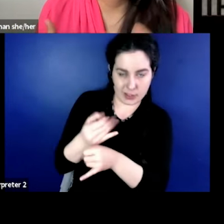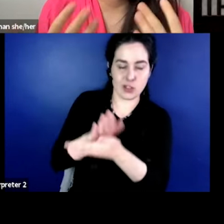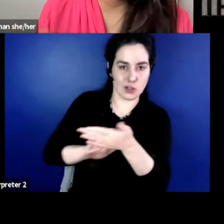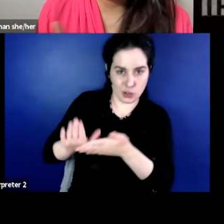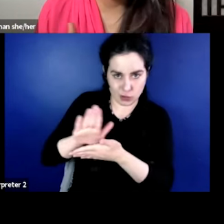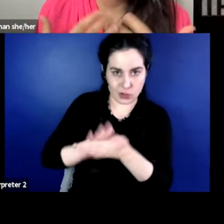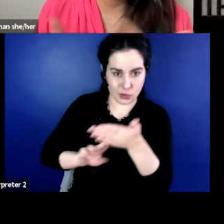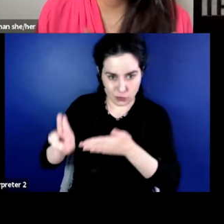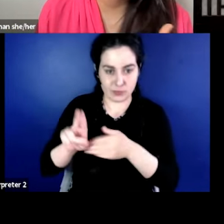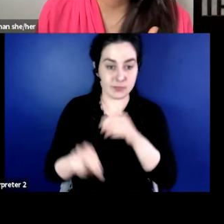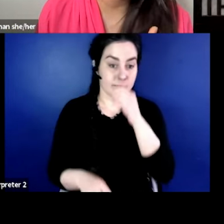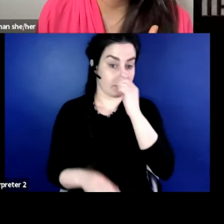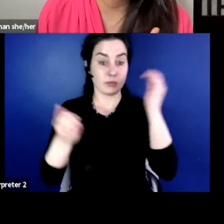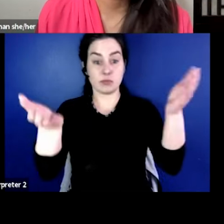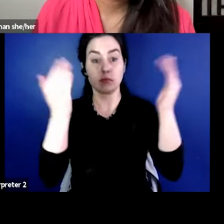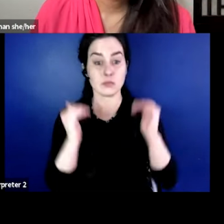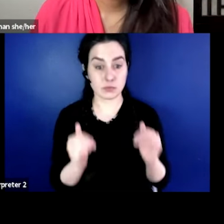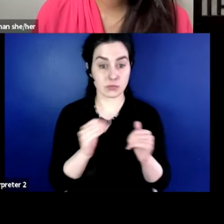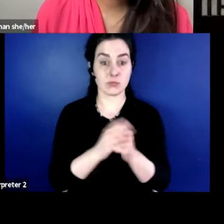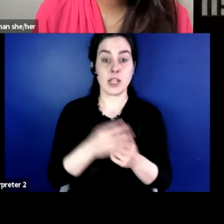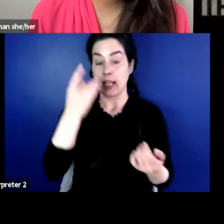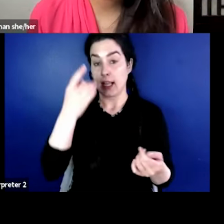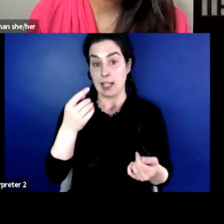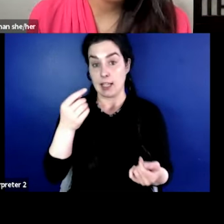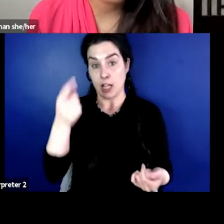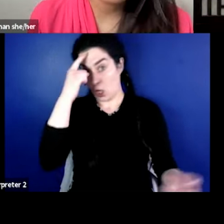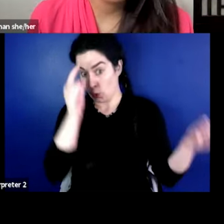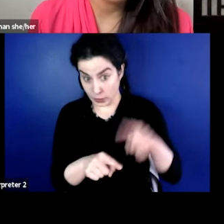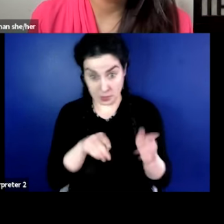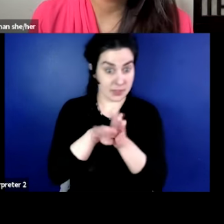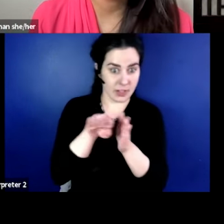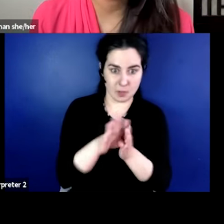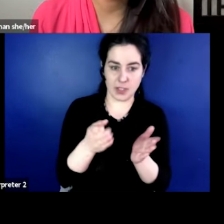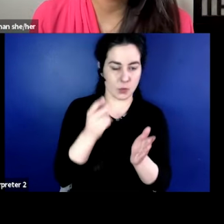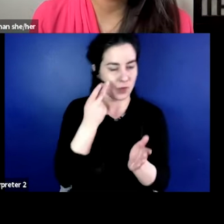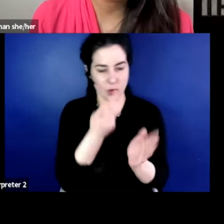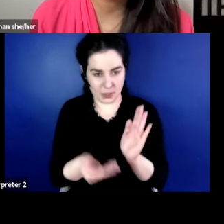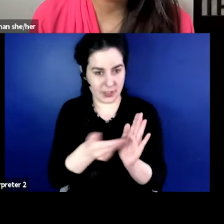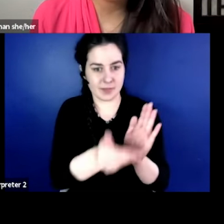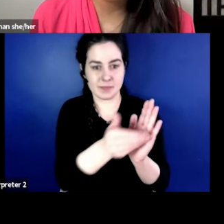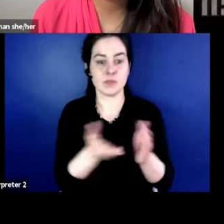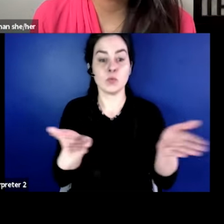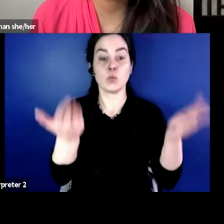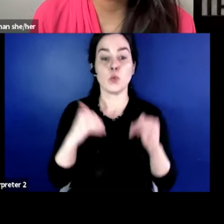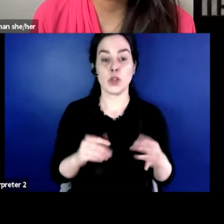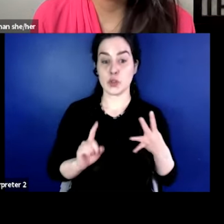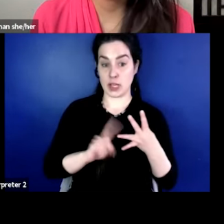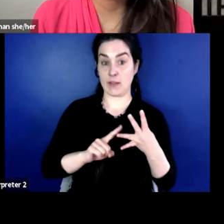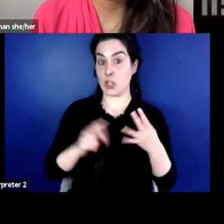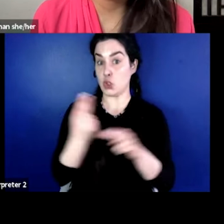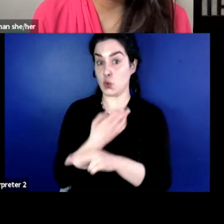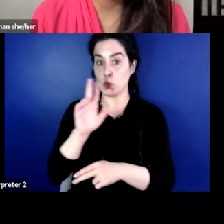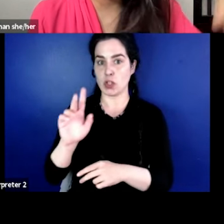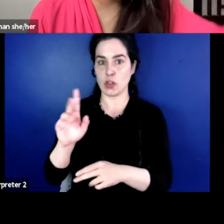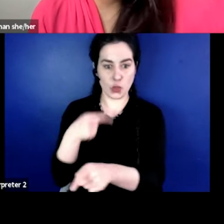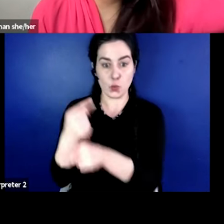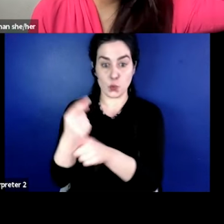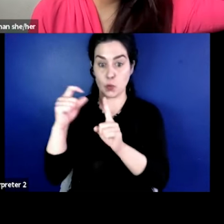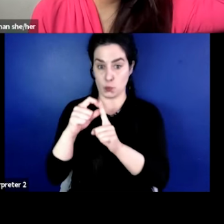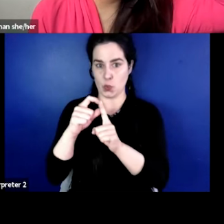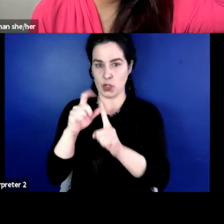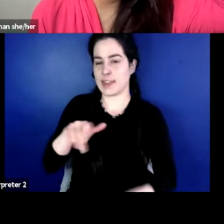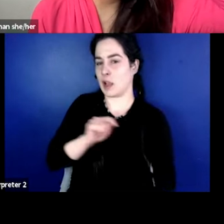we've been looking at that time and time again. We also have a really exciting toolkit, which is called Use the Right Words. And so that was a toolkit that I was a part